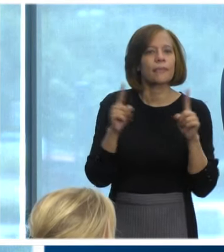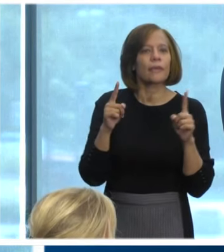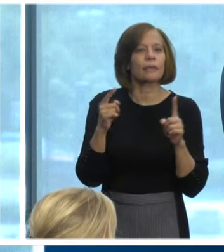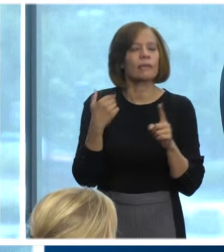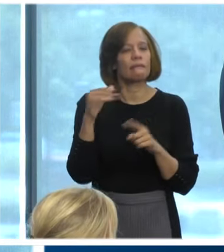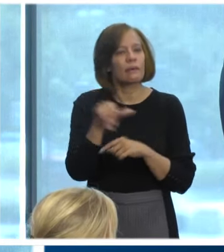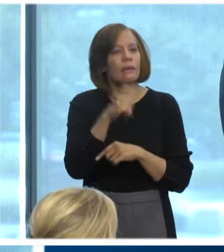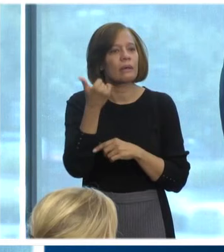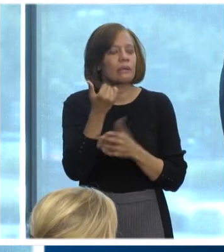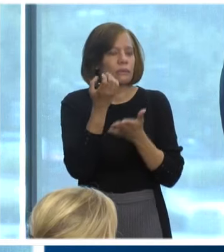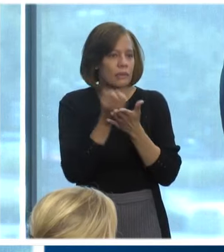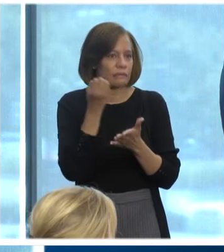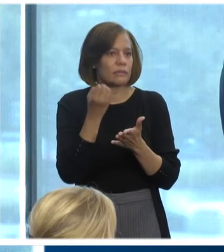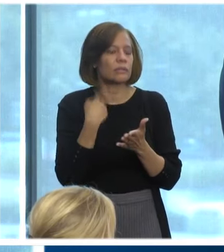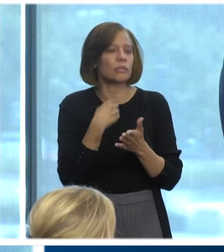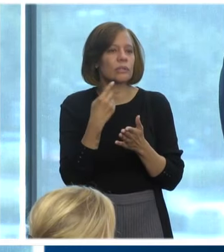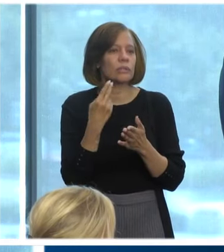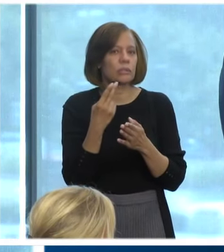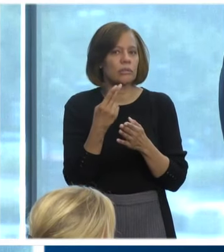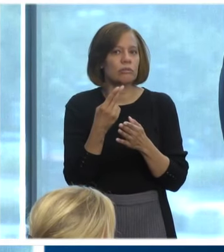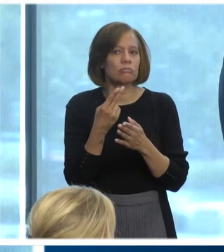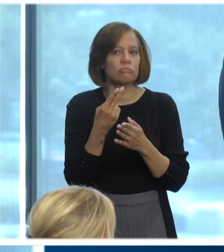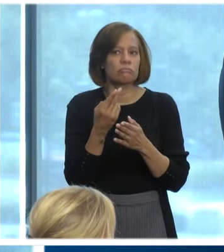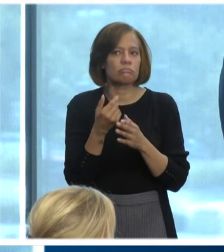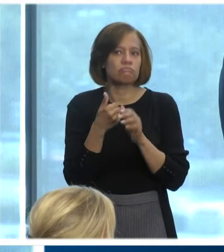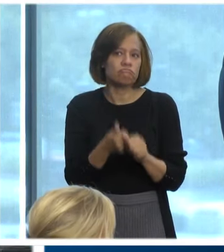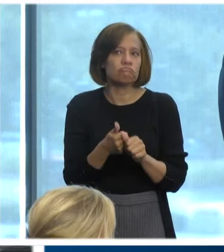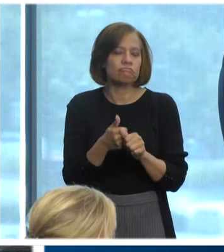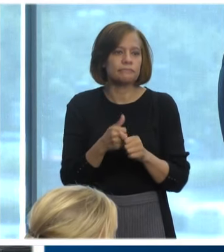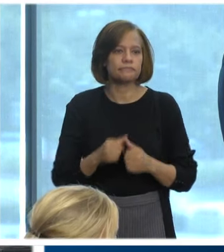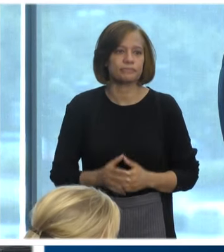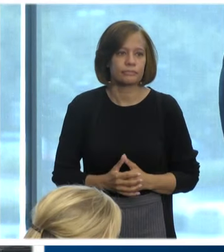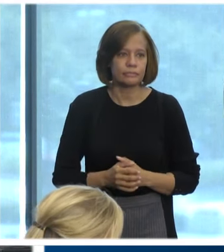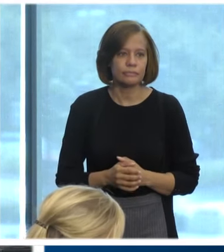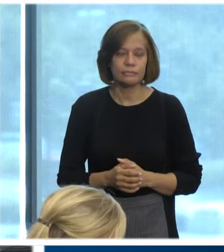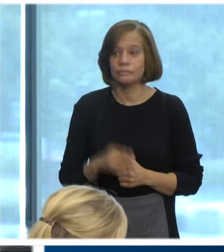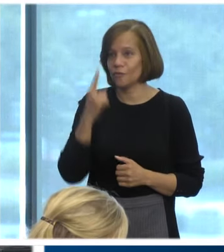other evidence that we are currently looking at and pursuing charges on.